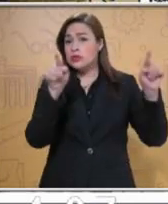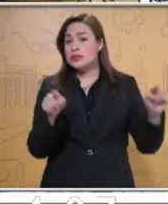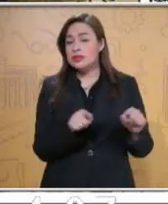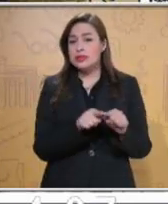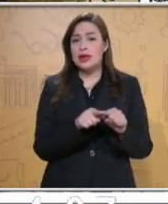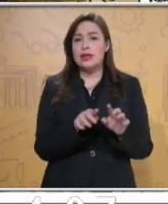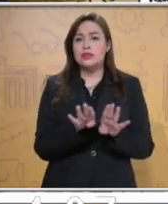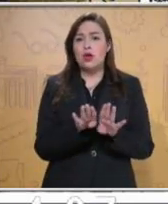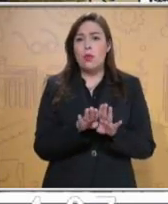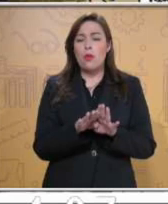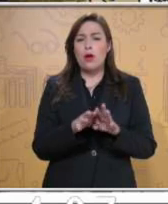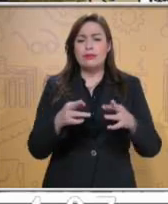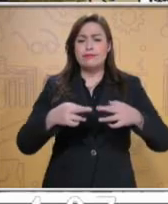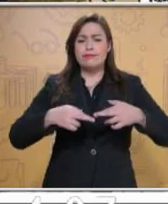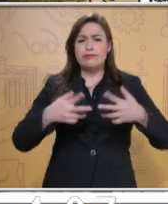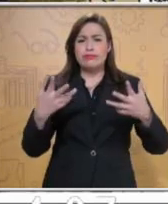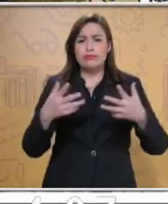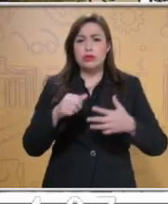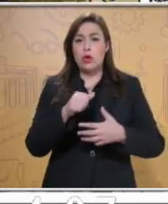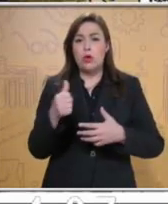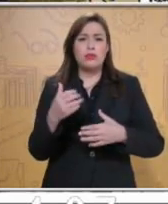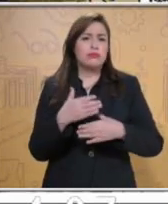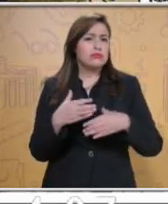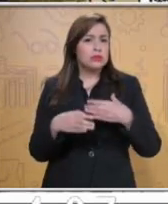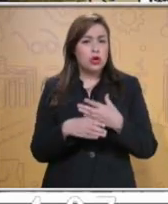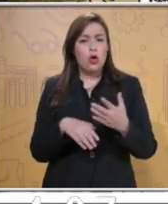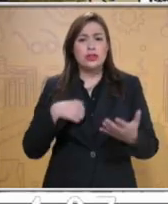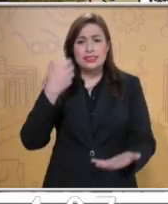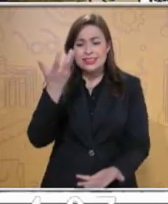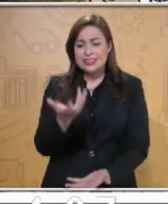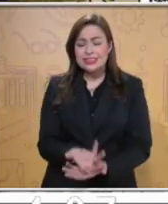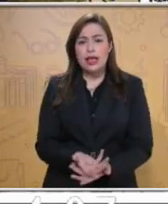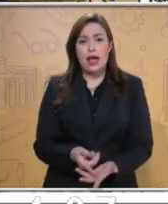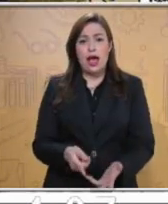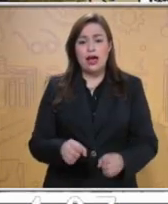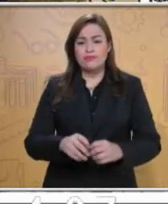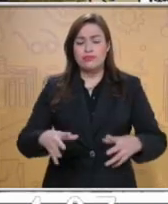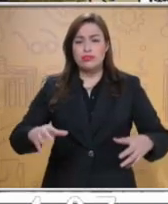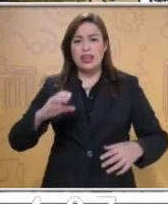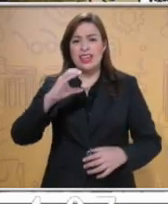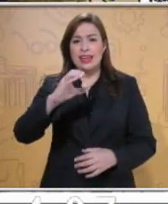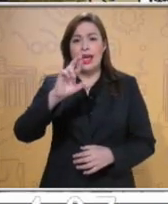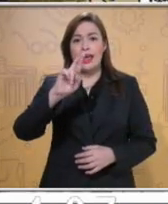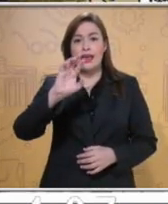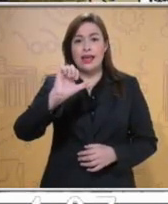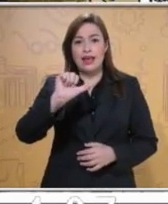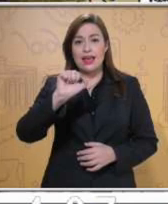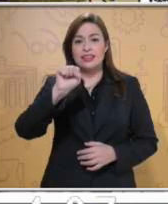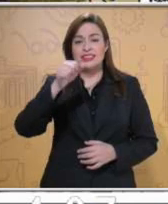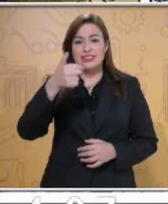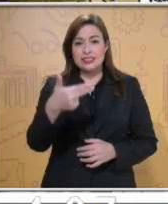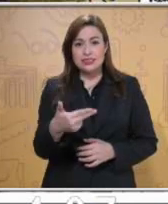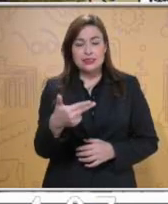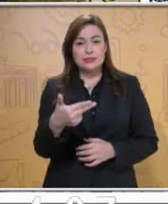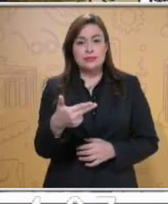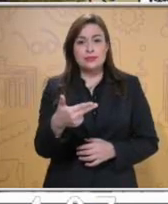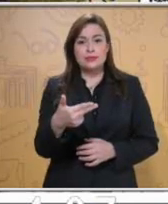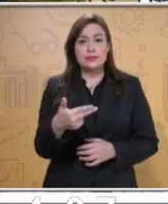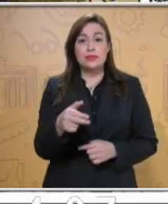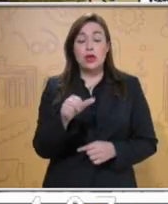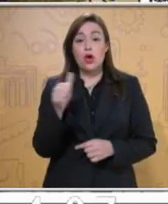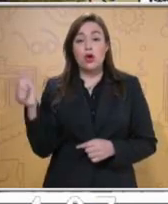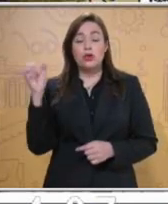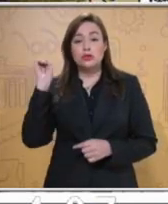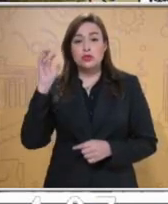to another object or to the floor, and the sound is crash. We have another one for the sound of